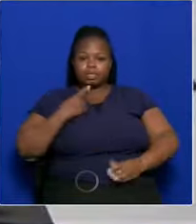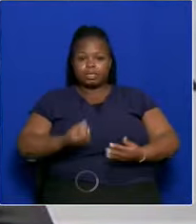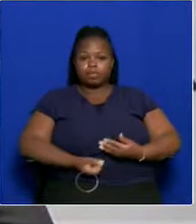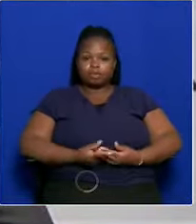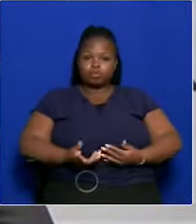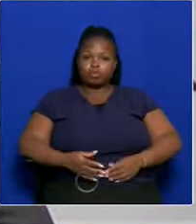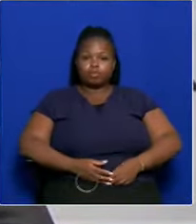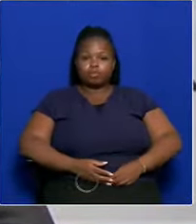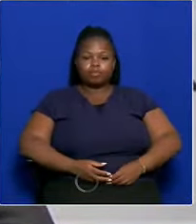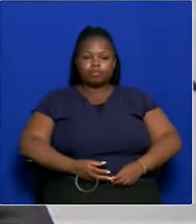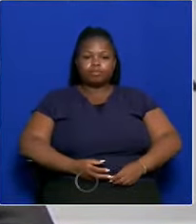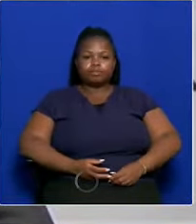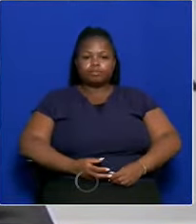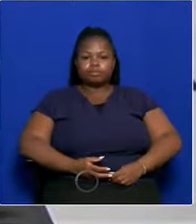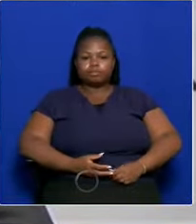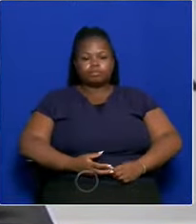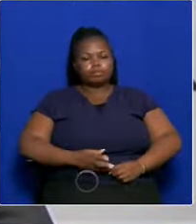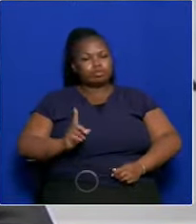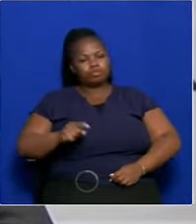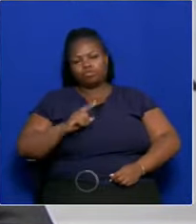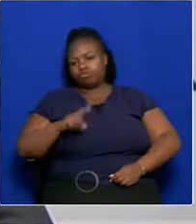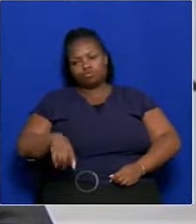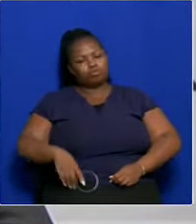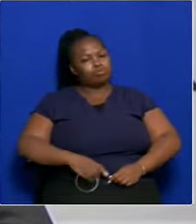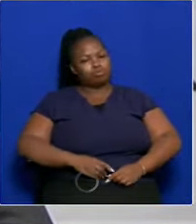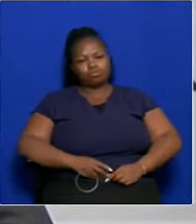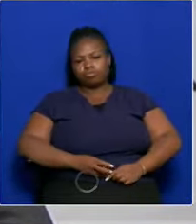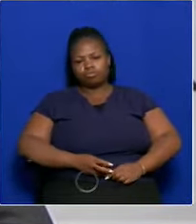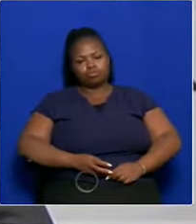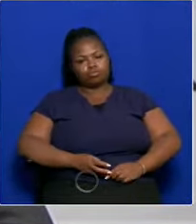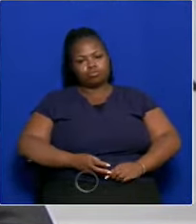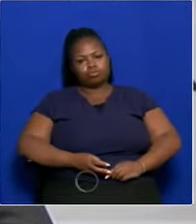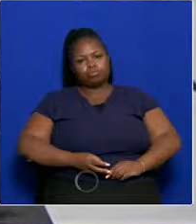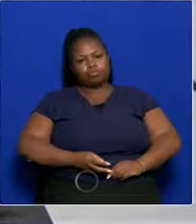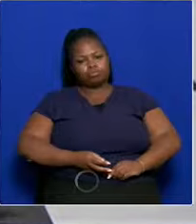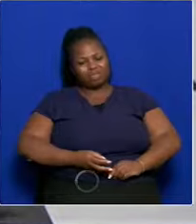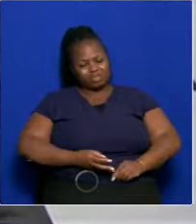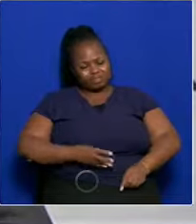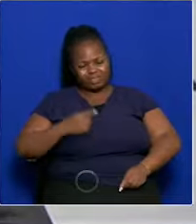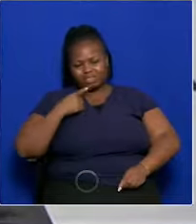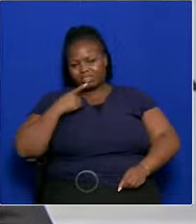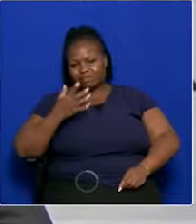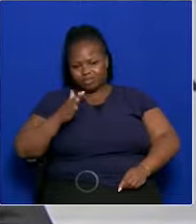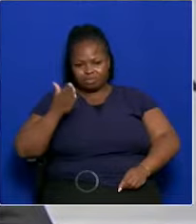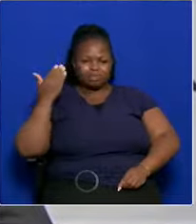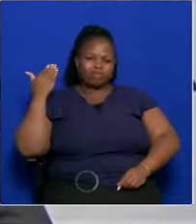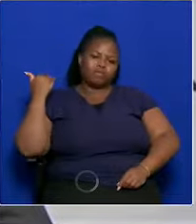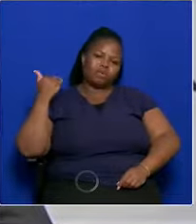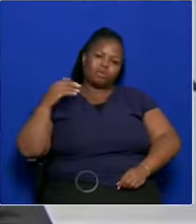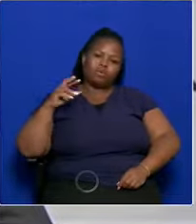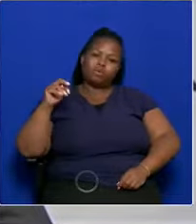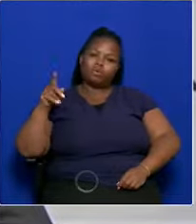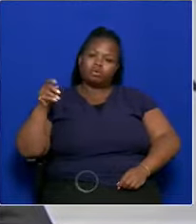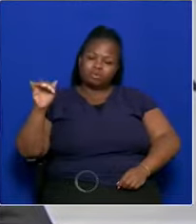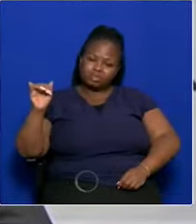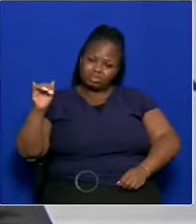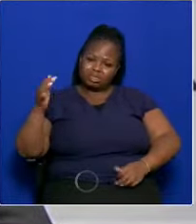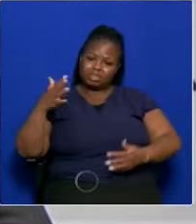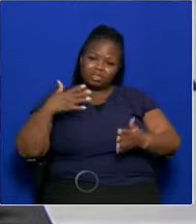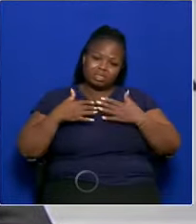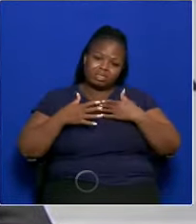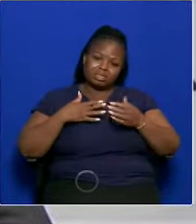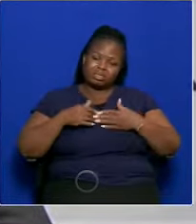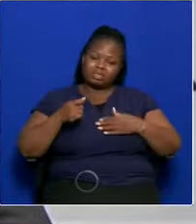is incorrect. And Thank I've you. indicated even before that Nkosi, whatever is talking with somebody